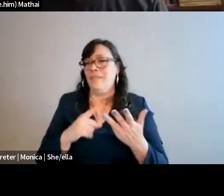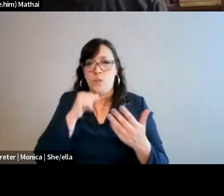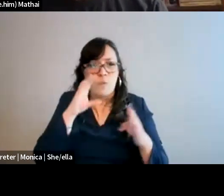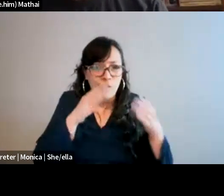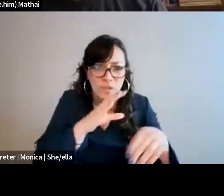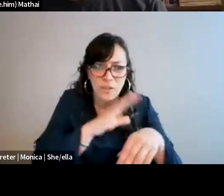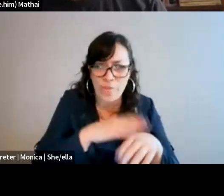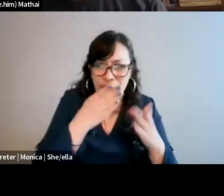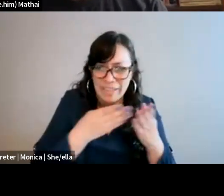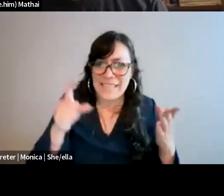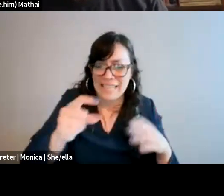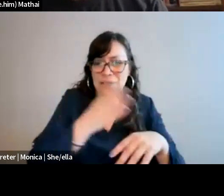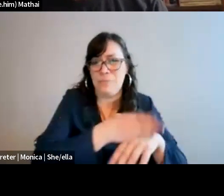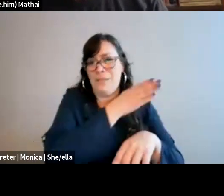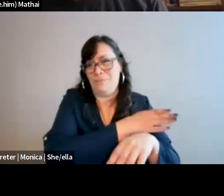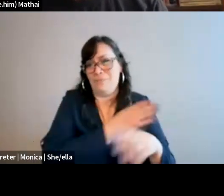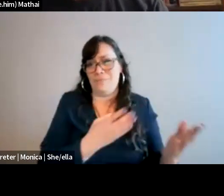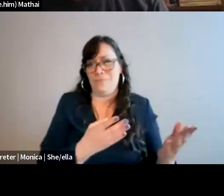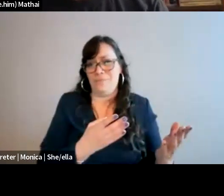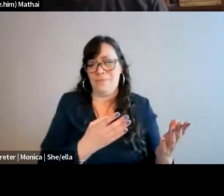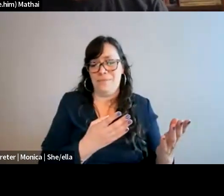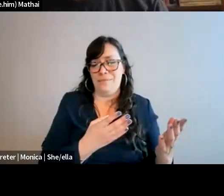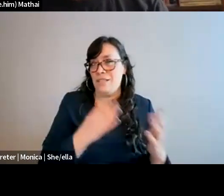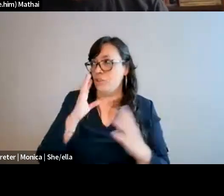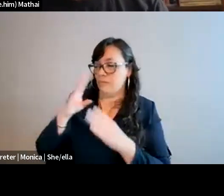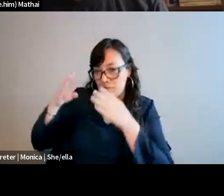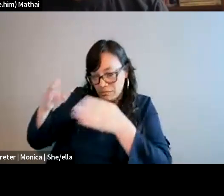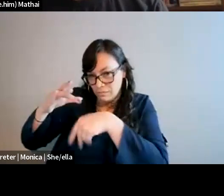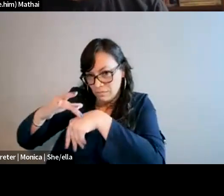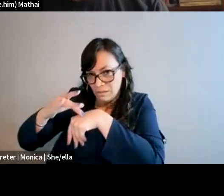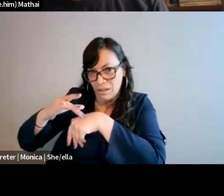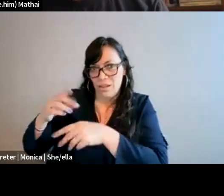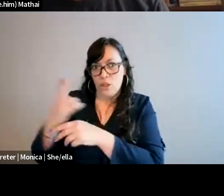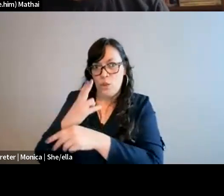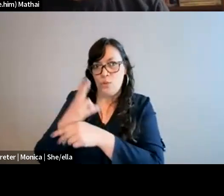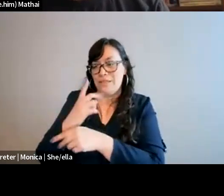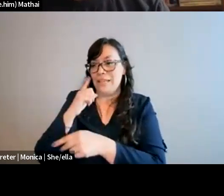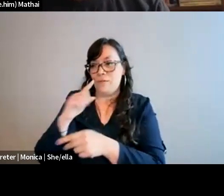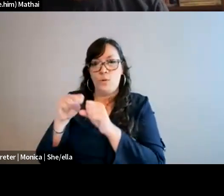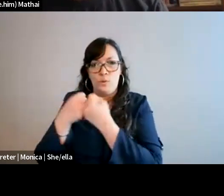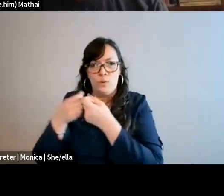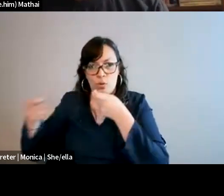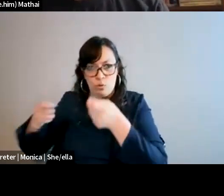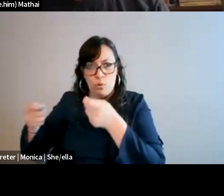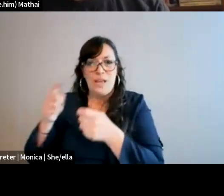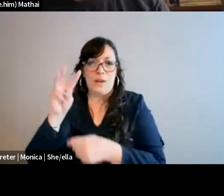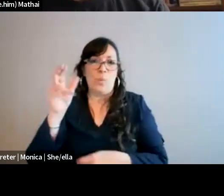exploding antipathy against unhoused people. It's just the fact that they're using this as a version of social control and a